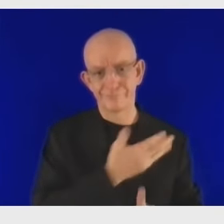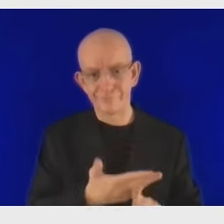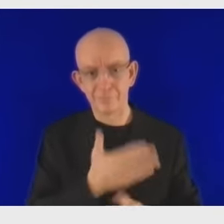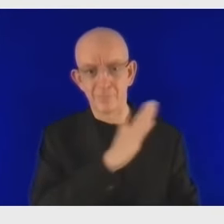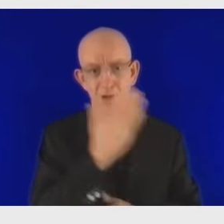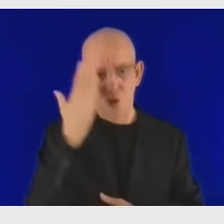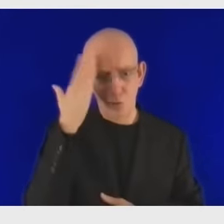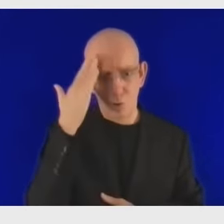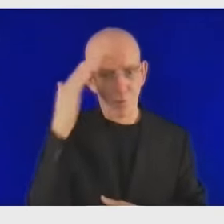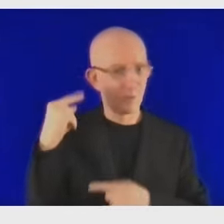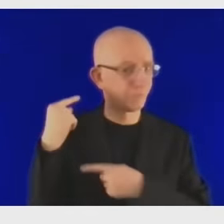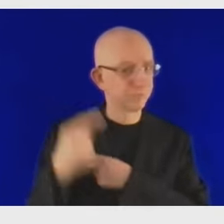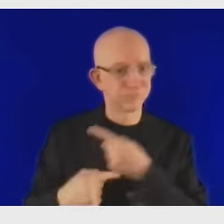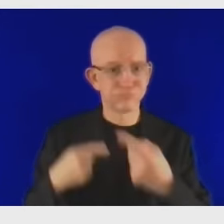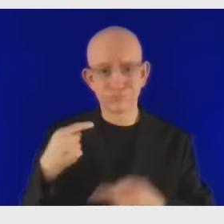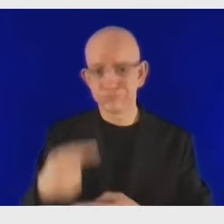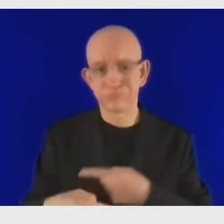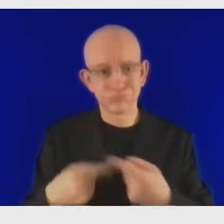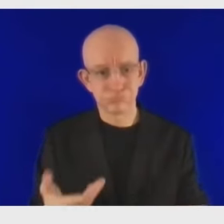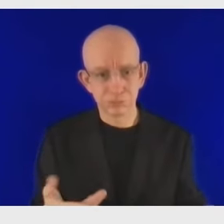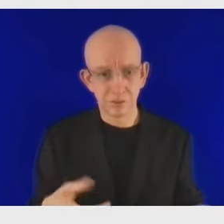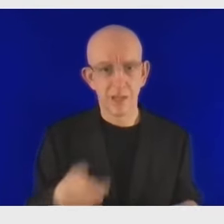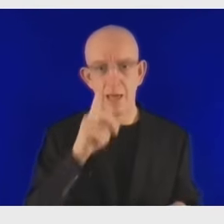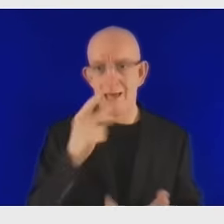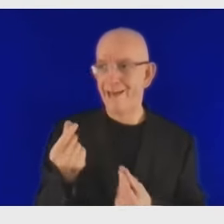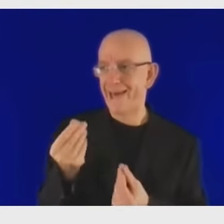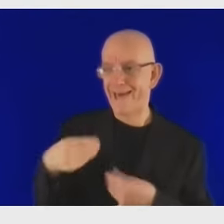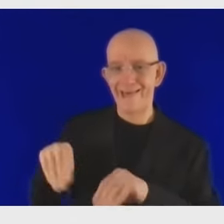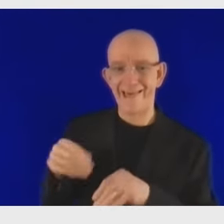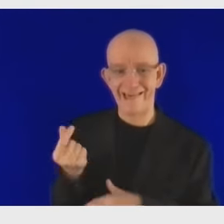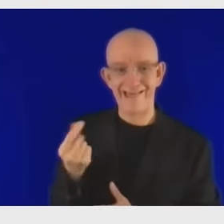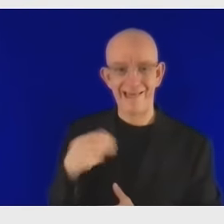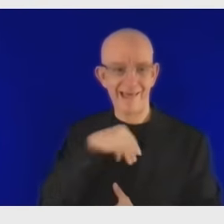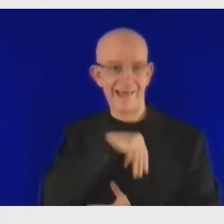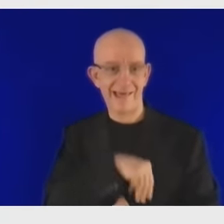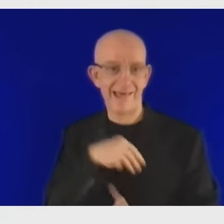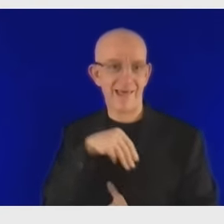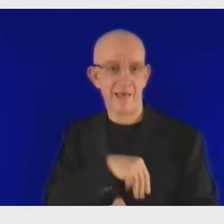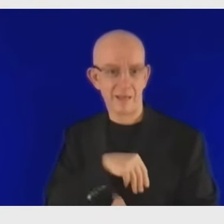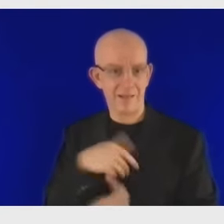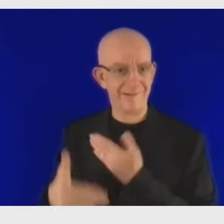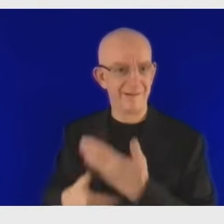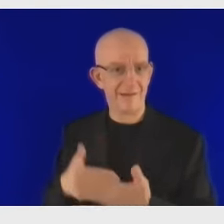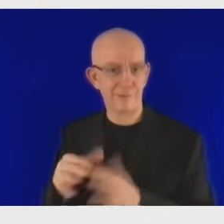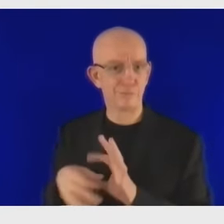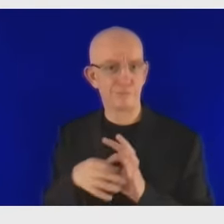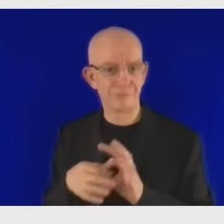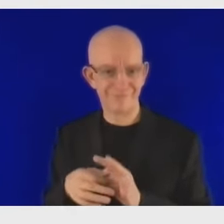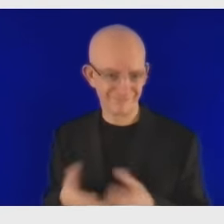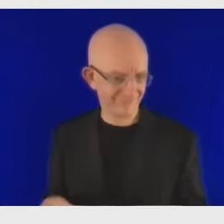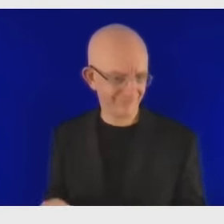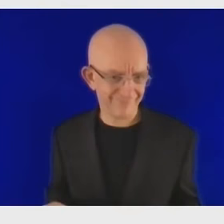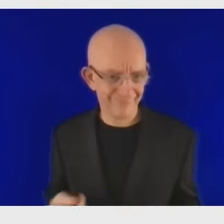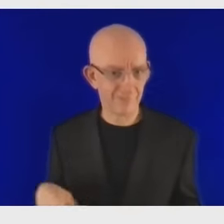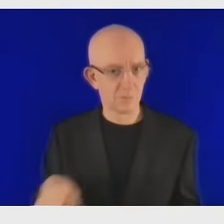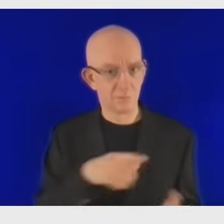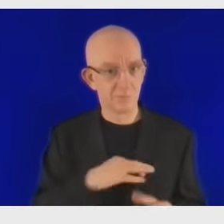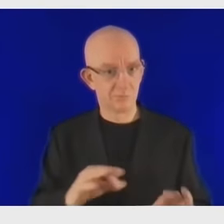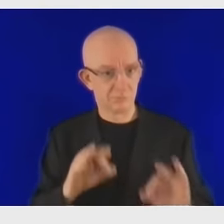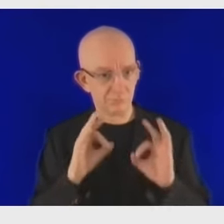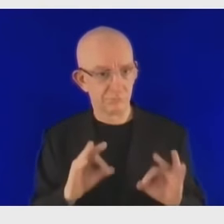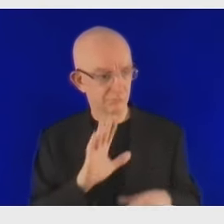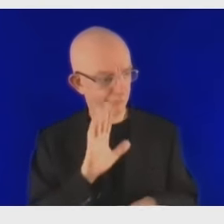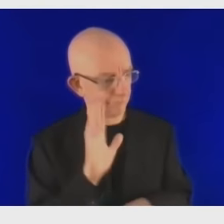are working together to ensure a sustainable practice of the forest and land. And the third thing which I would like to also emphasize,